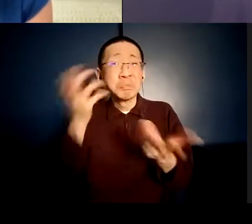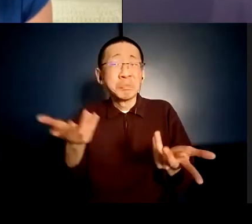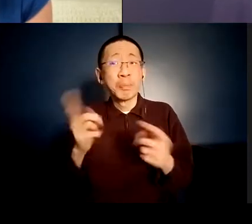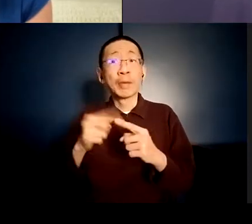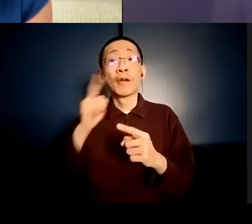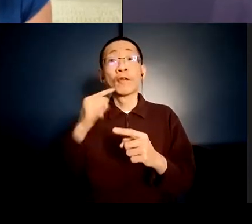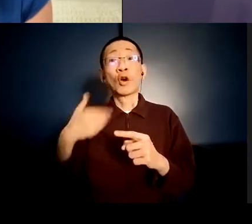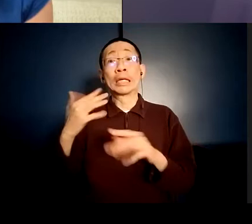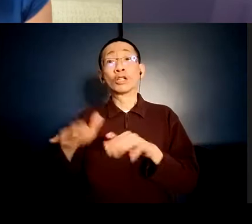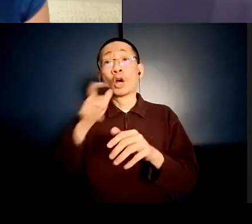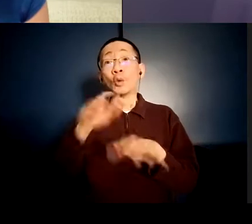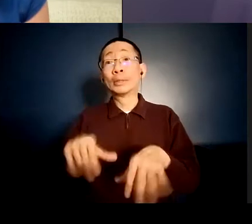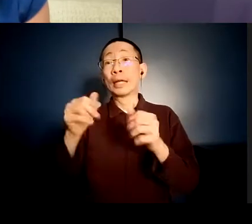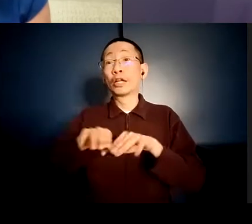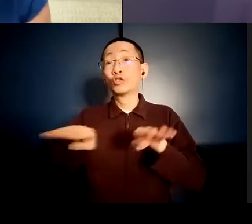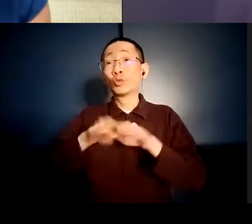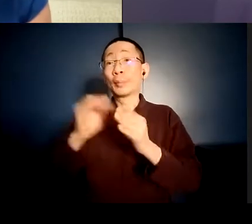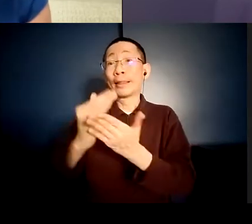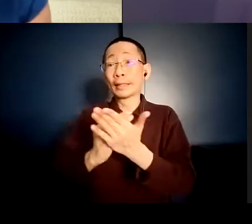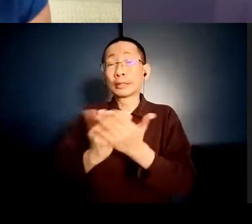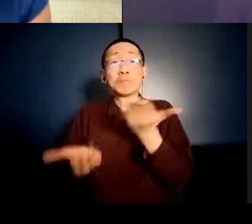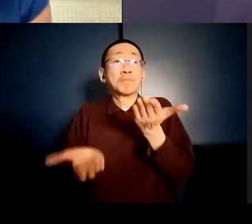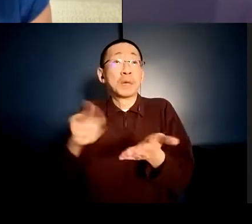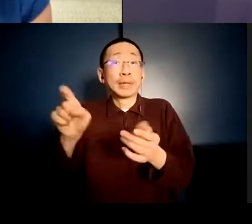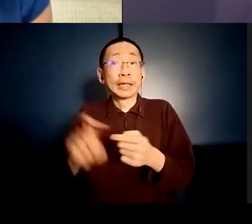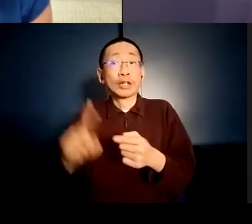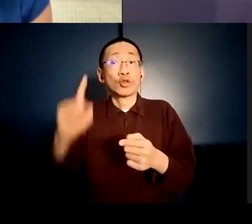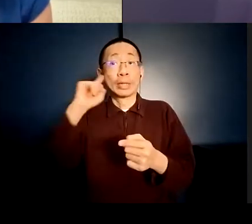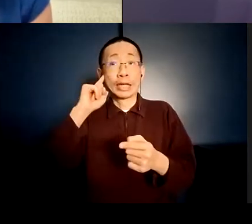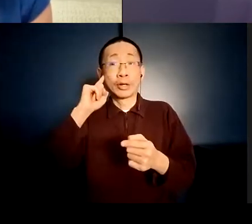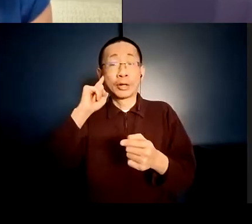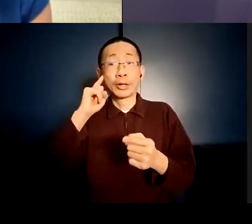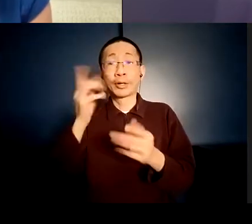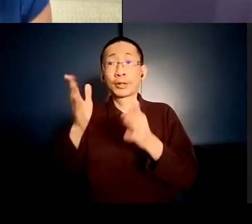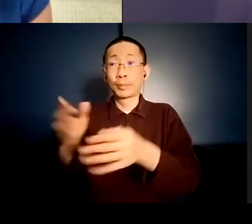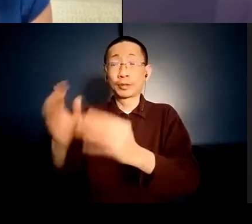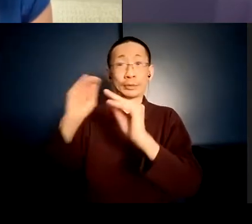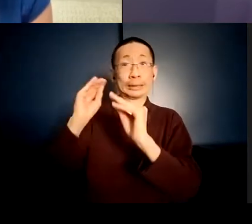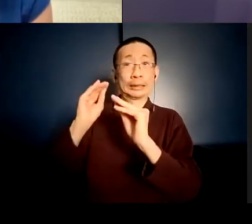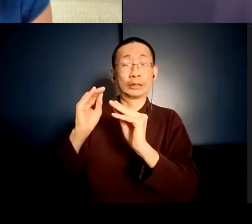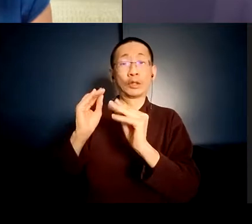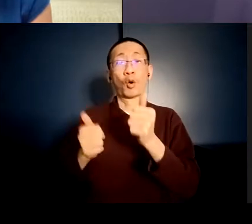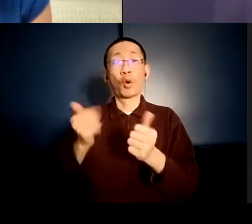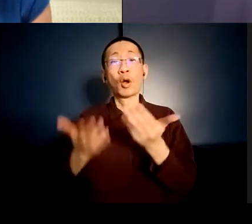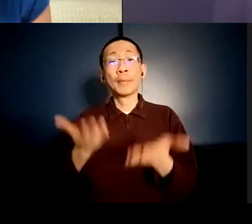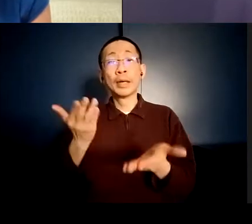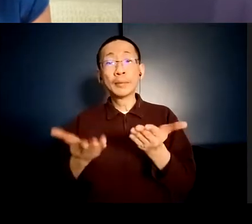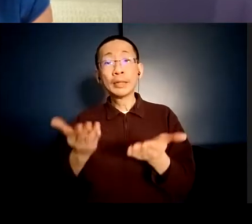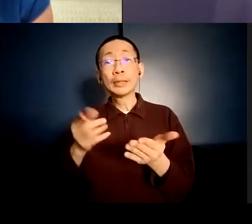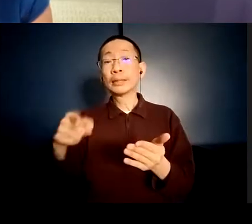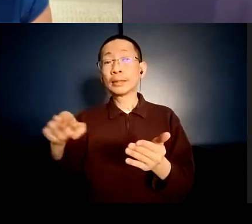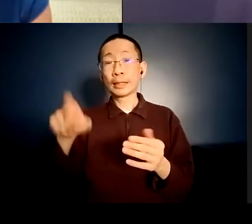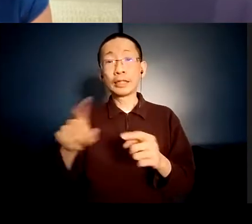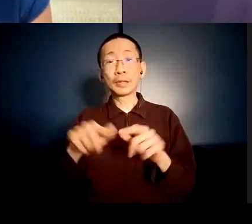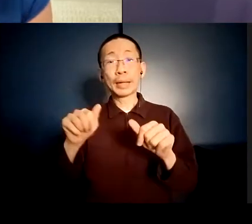lessons, maybe they need to be able to hear the person that they're working with, or maybe they need to be able to